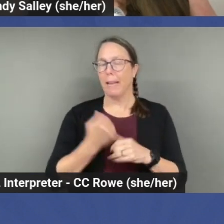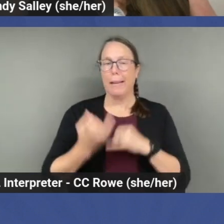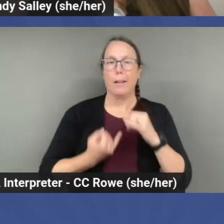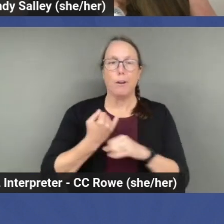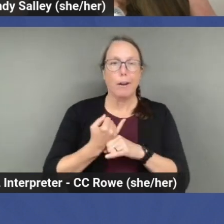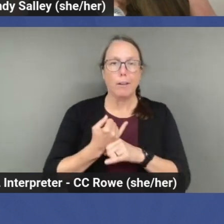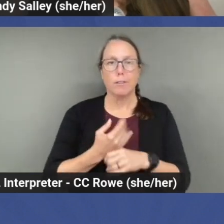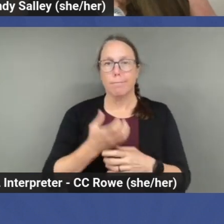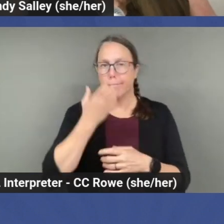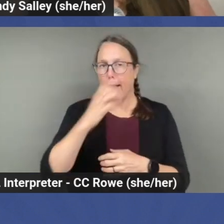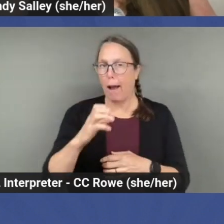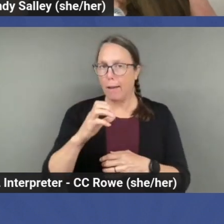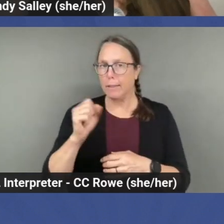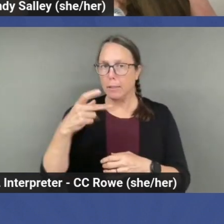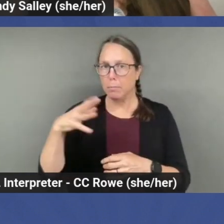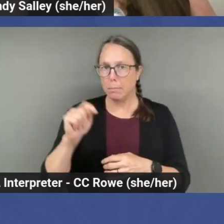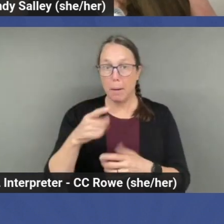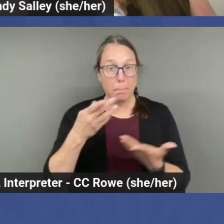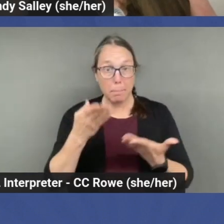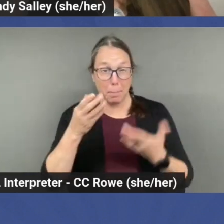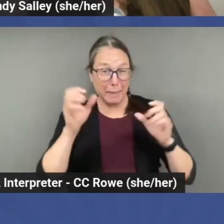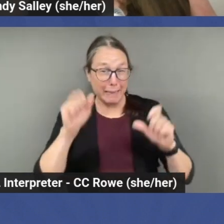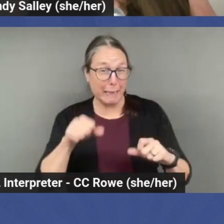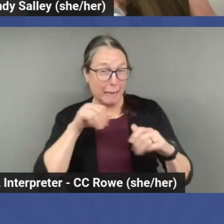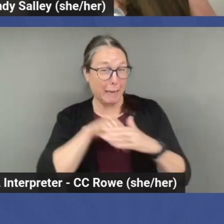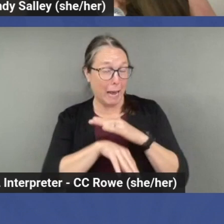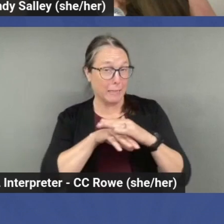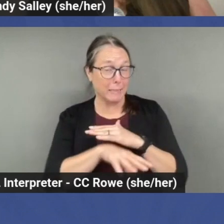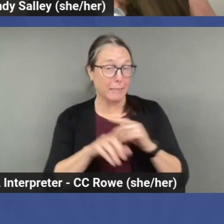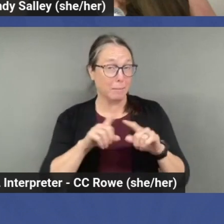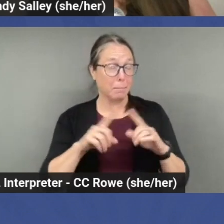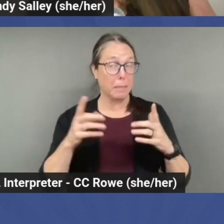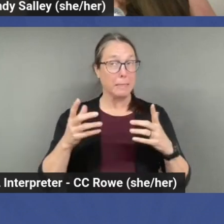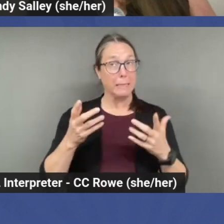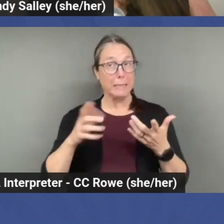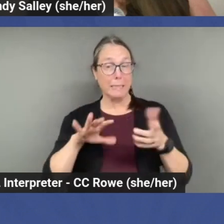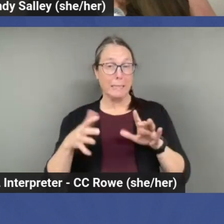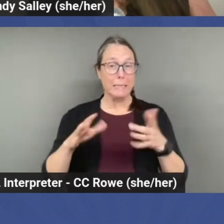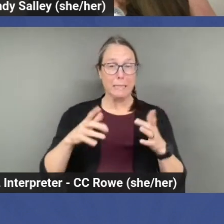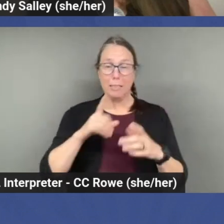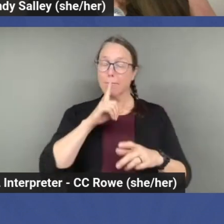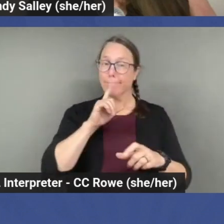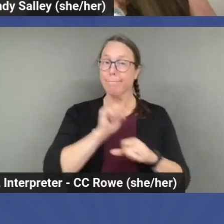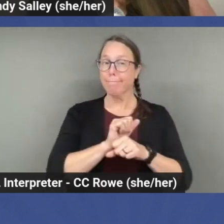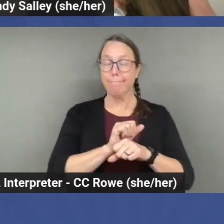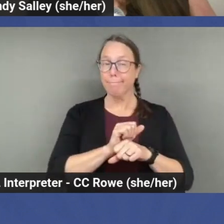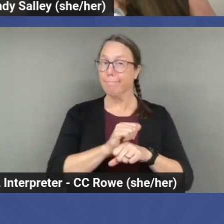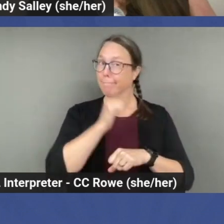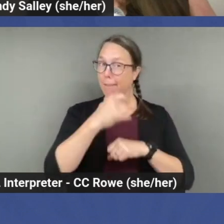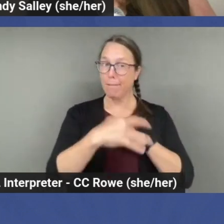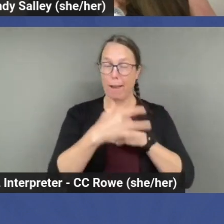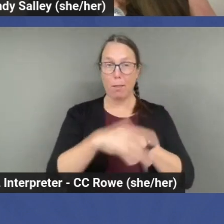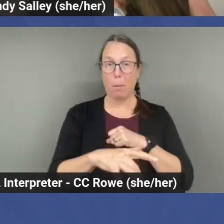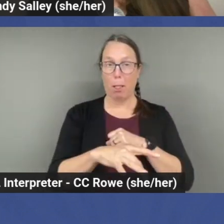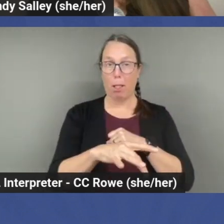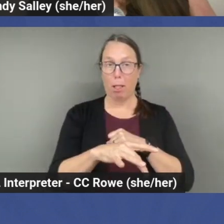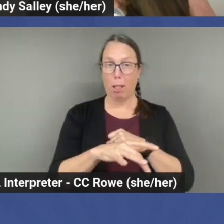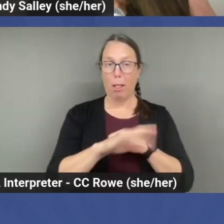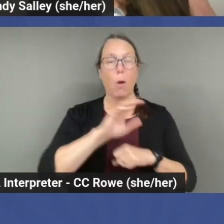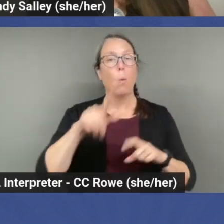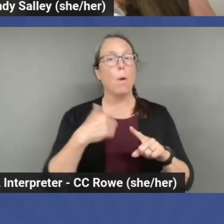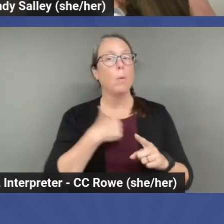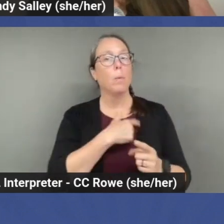you know, hotspot, maybe you can access it, but yeah, it's very much unavailable. And when we talk about